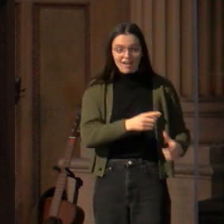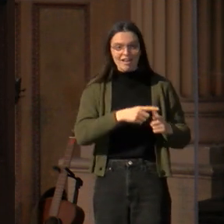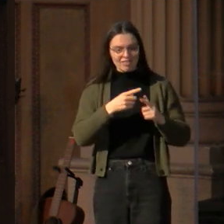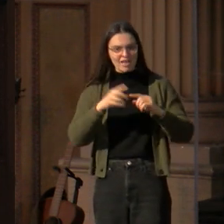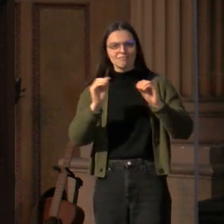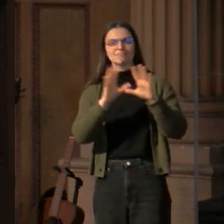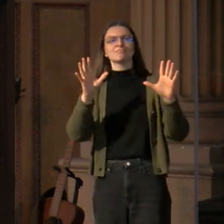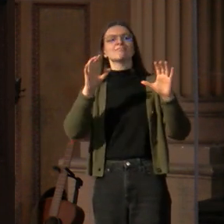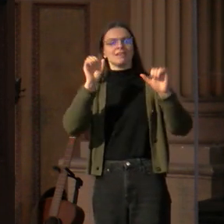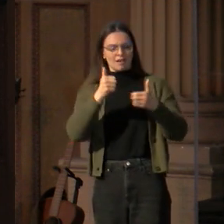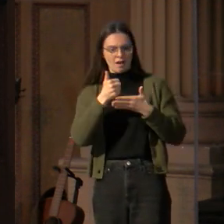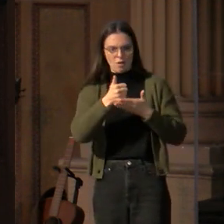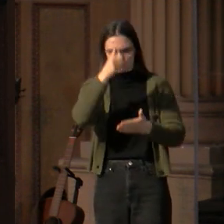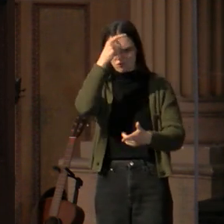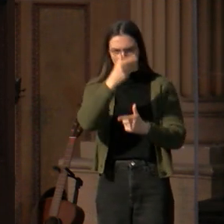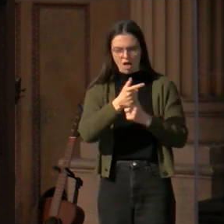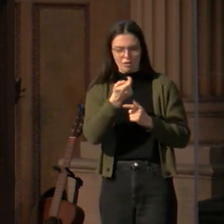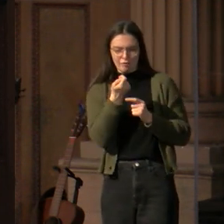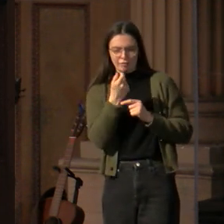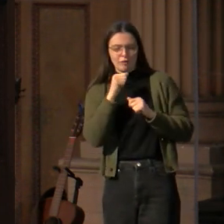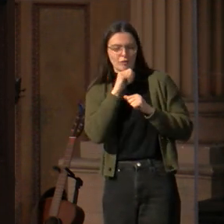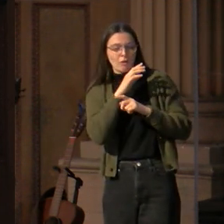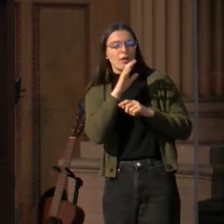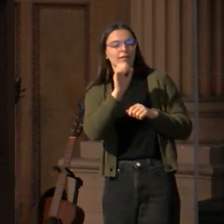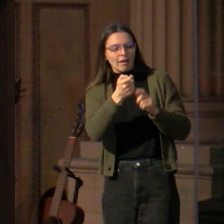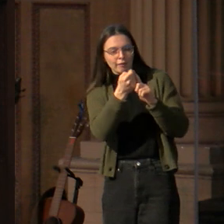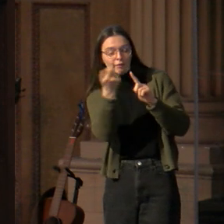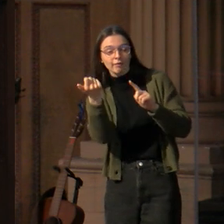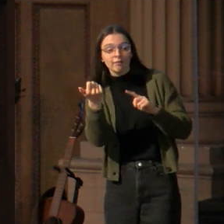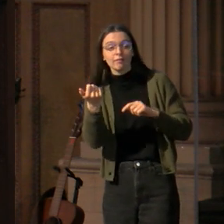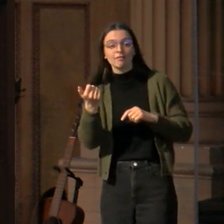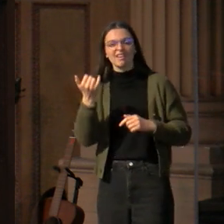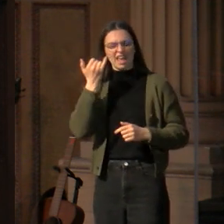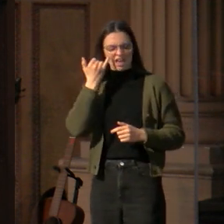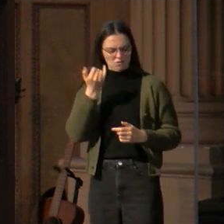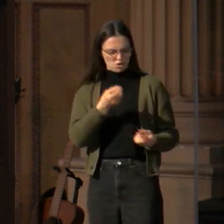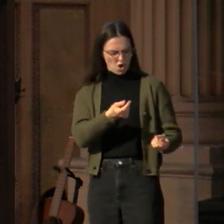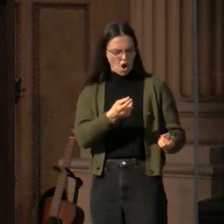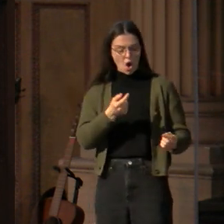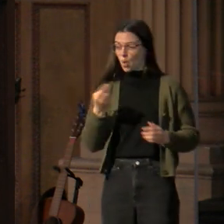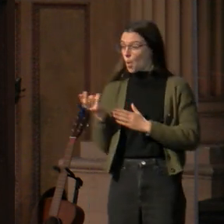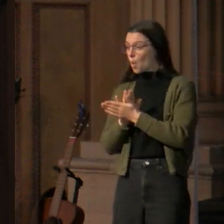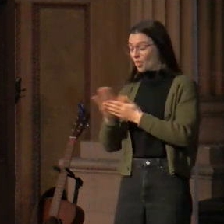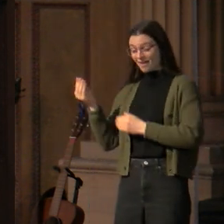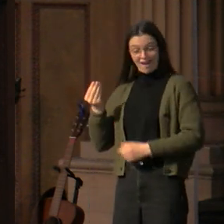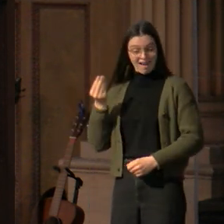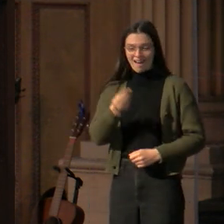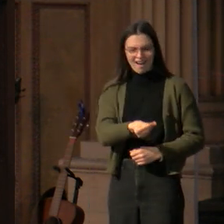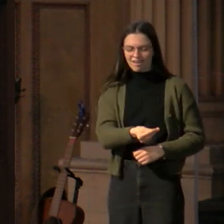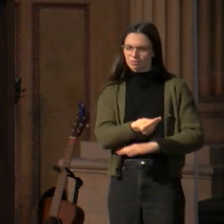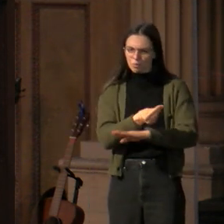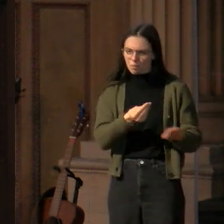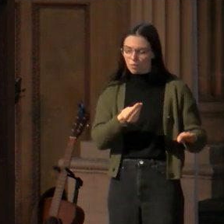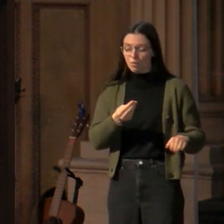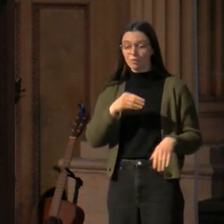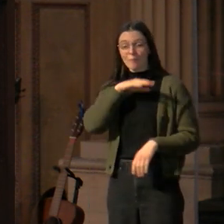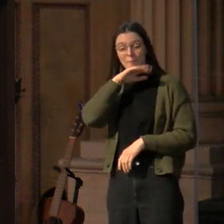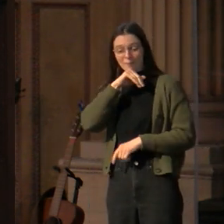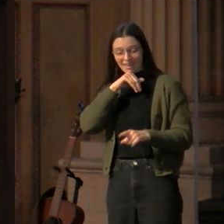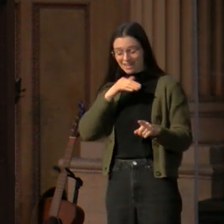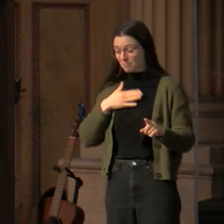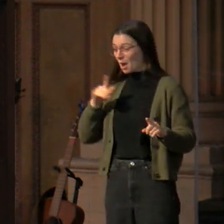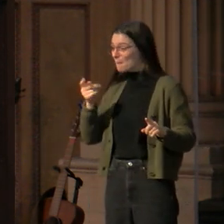take the speck out of your brother's eye. Do not give to dogs what is holy, and do not throw your pearls before pigs, lest they trample them